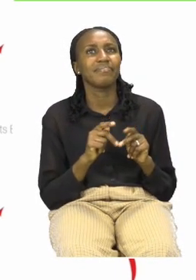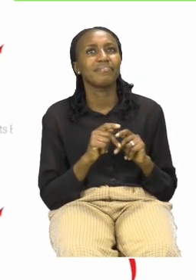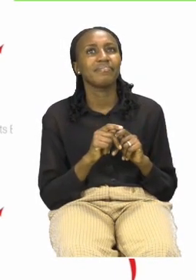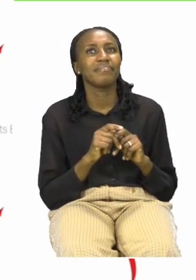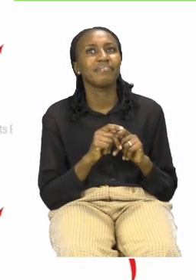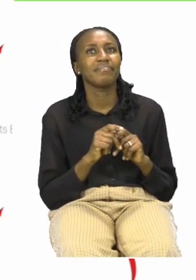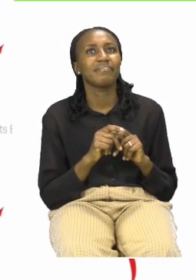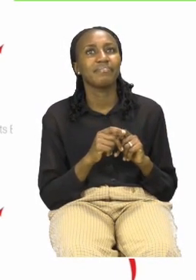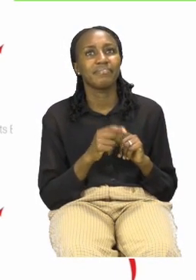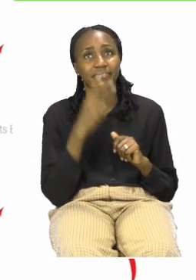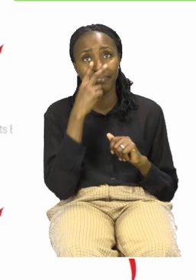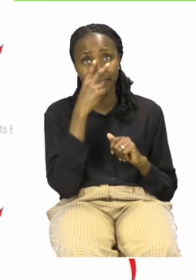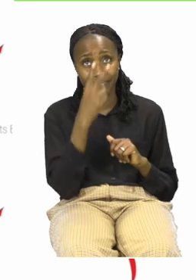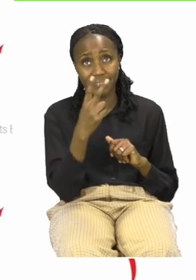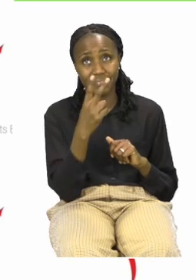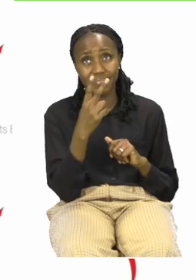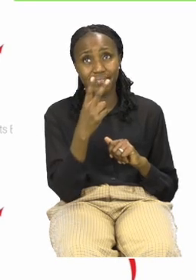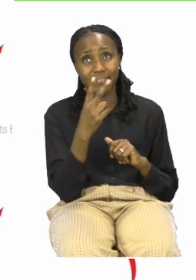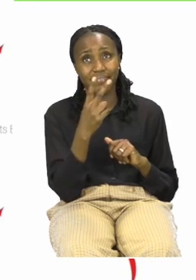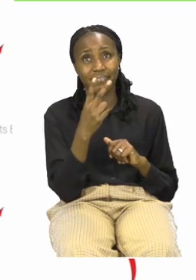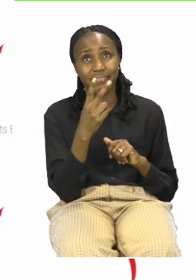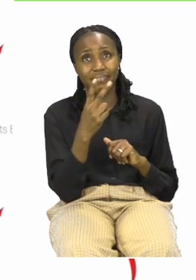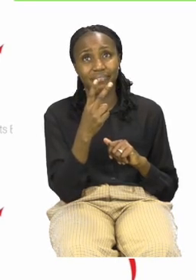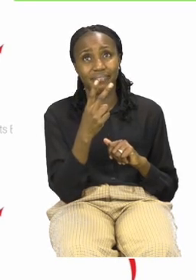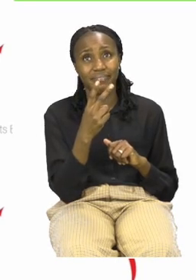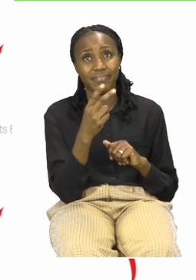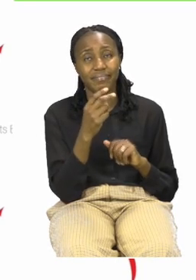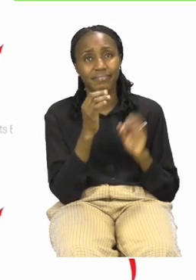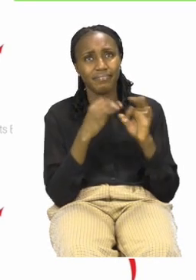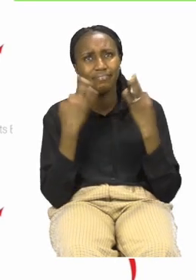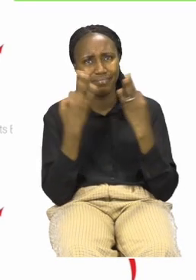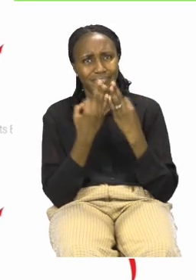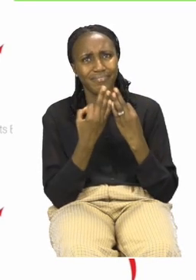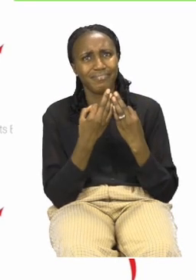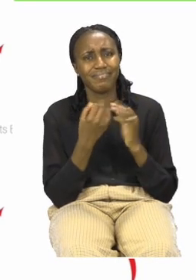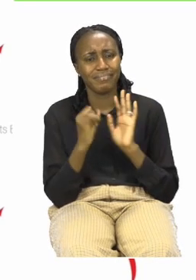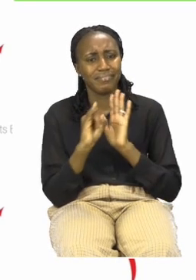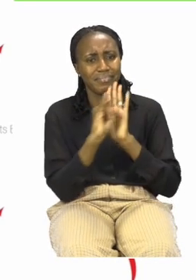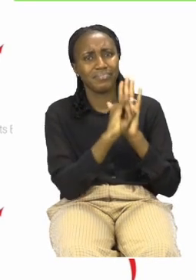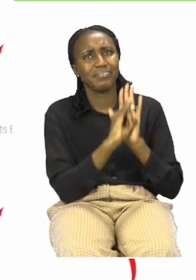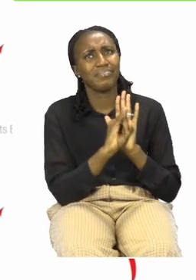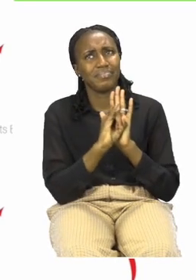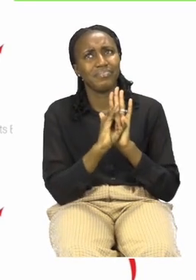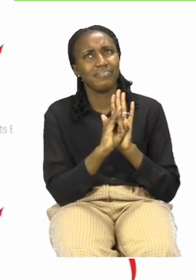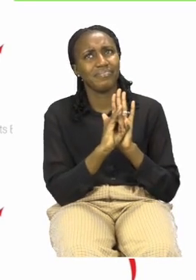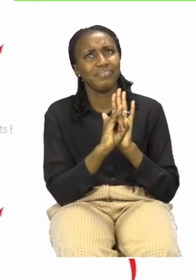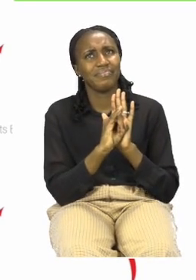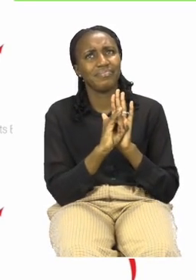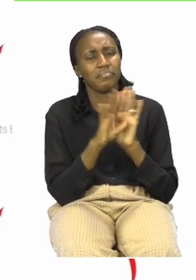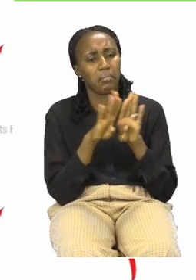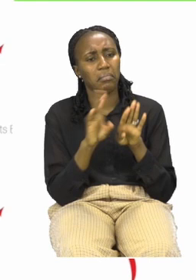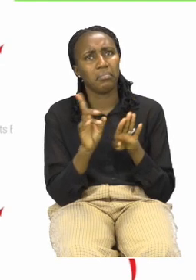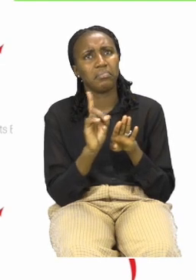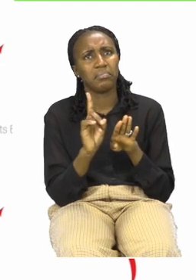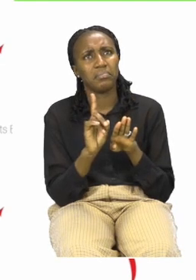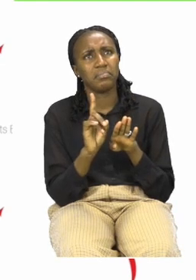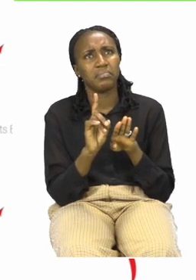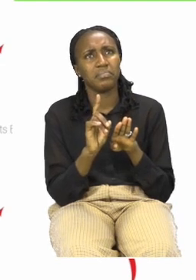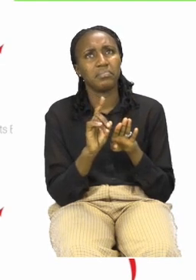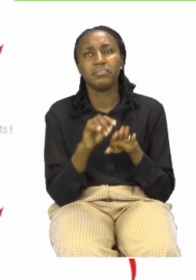can see. Could you just tell us about yourself, who Miss Lenz is, and what you do at the Golf Federation?